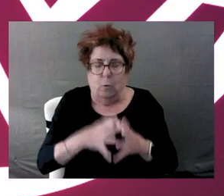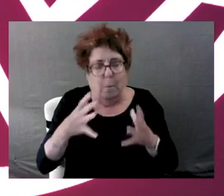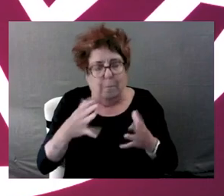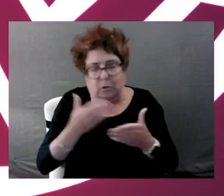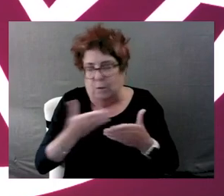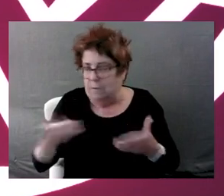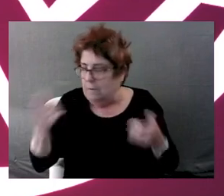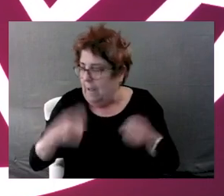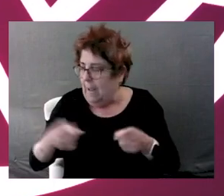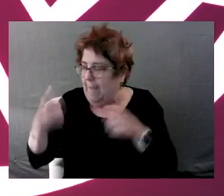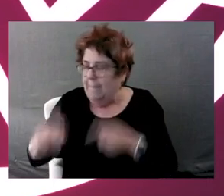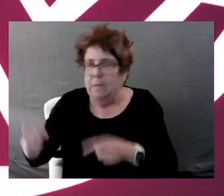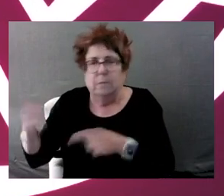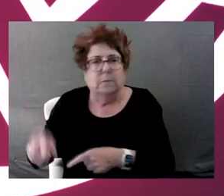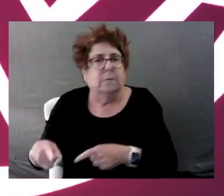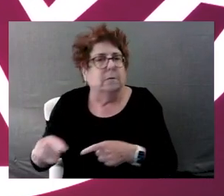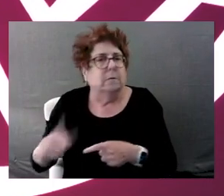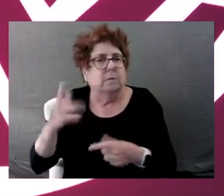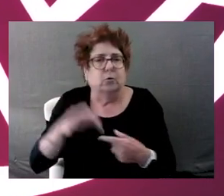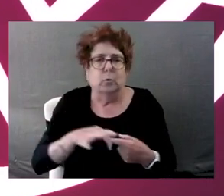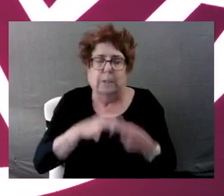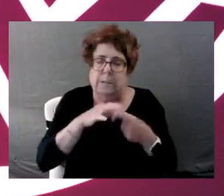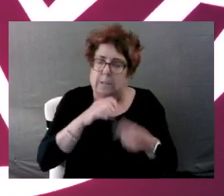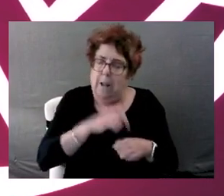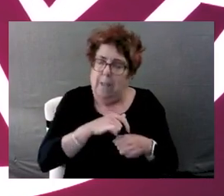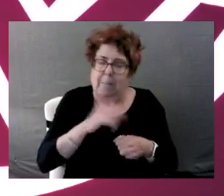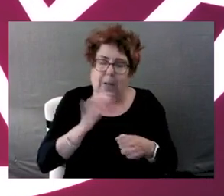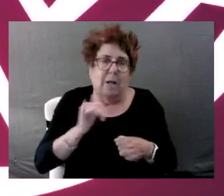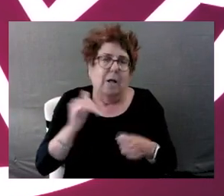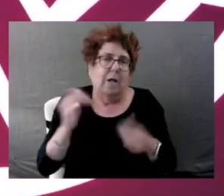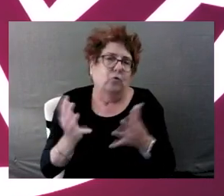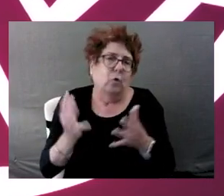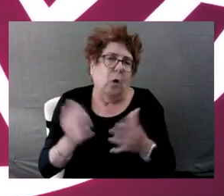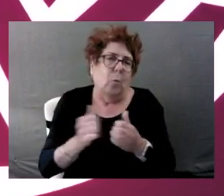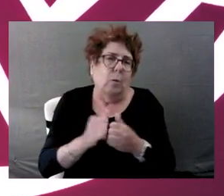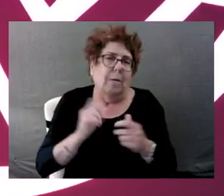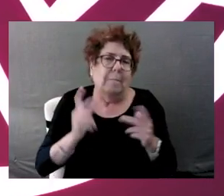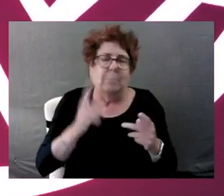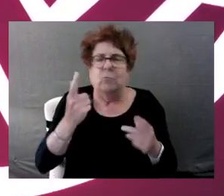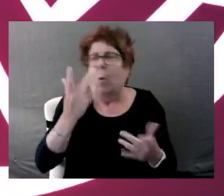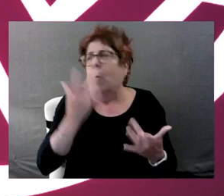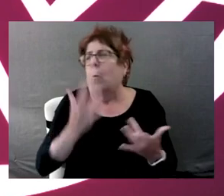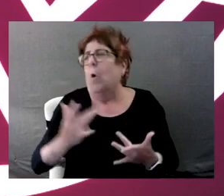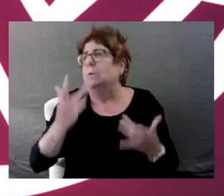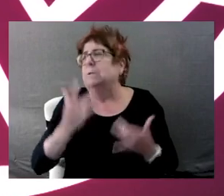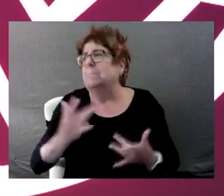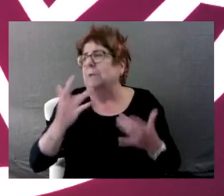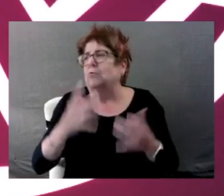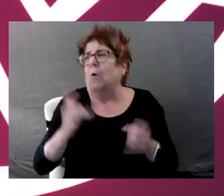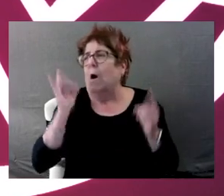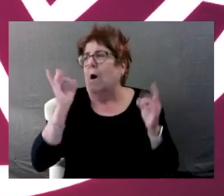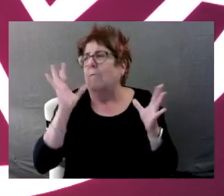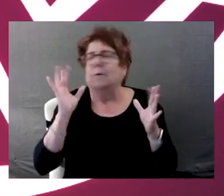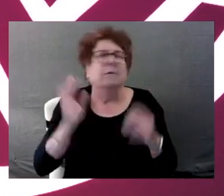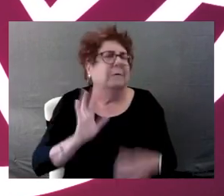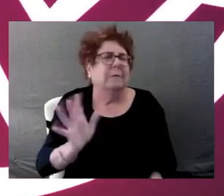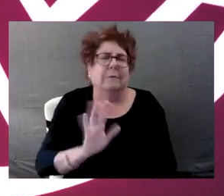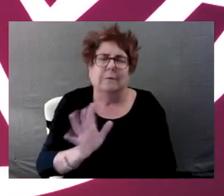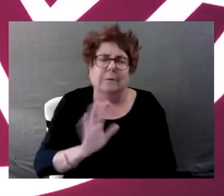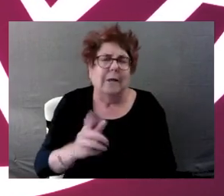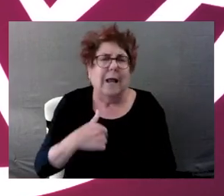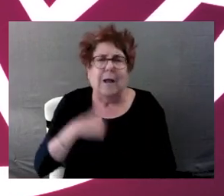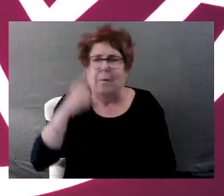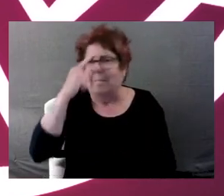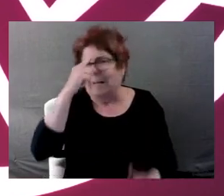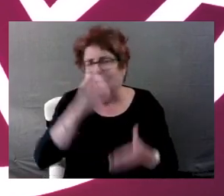this unique time. As I talk to people, they're like, oh, woe is me, it's so terrible. That's not what I believe. I actually believe we're in